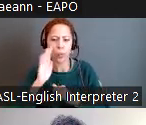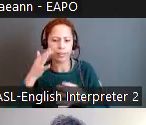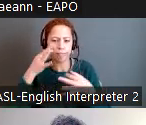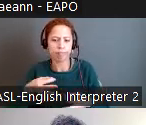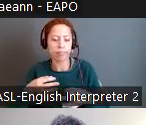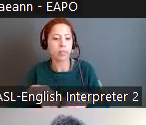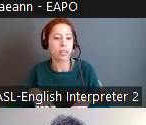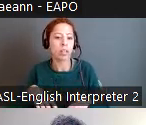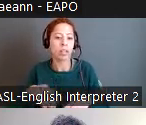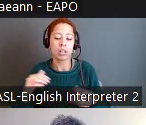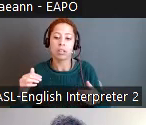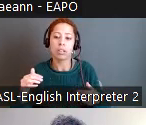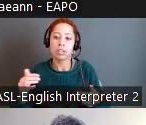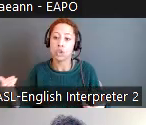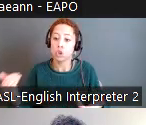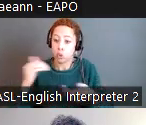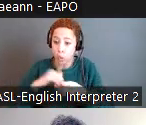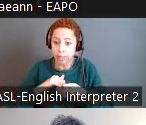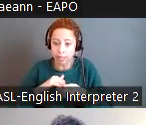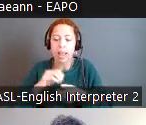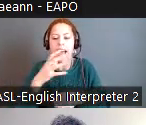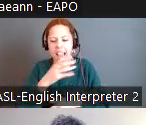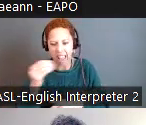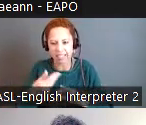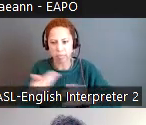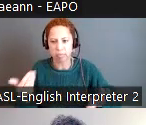they don't all have to be in the same room together.